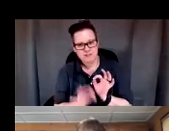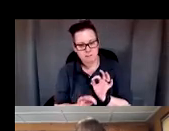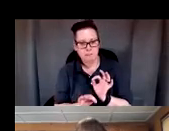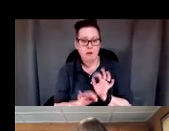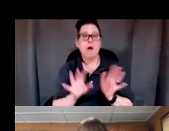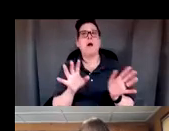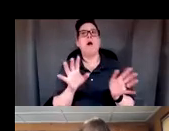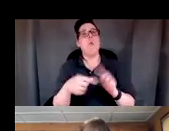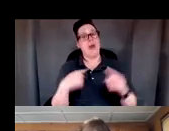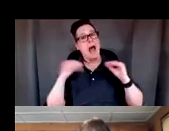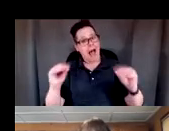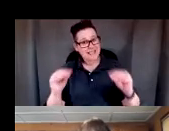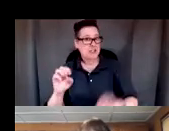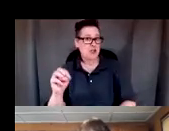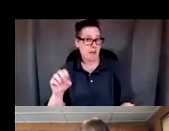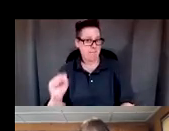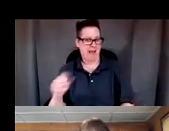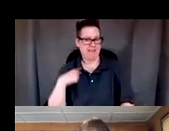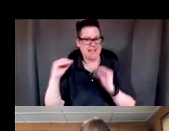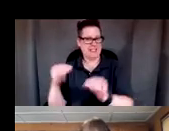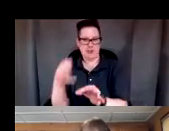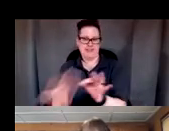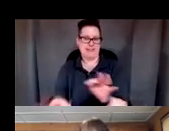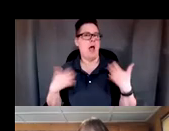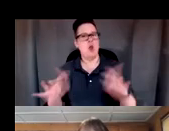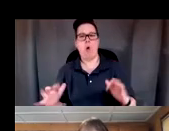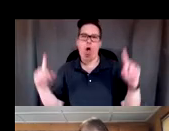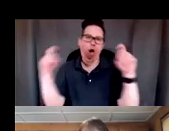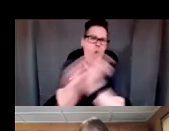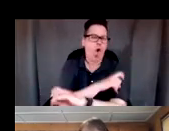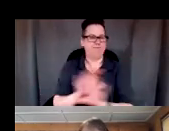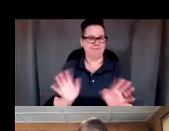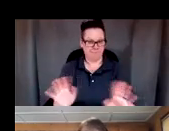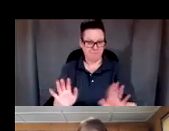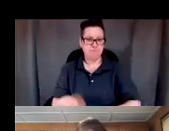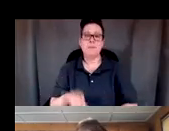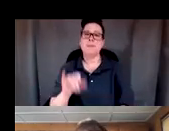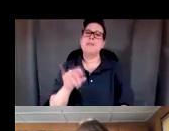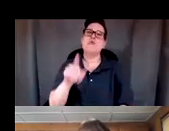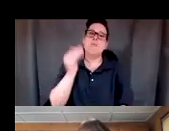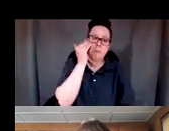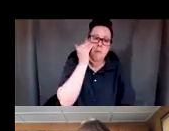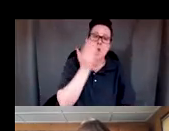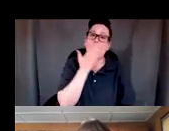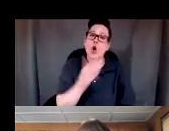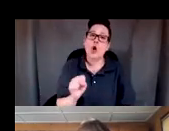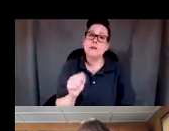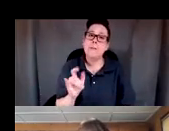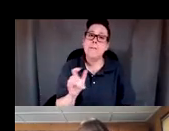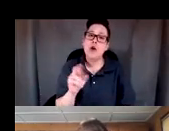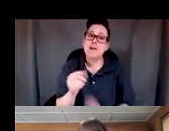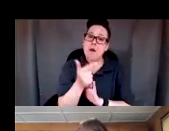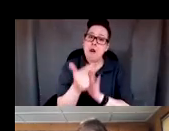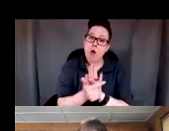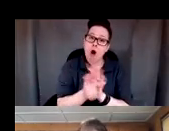very simple when I teach them to the EMS providers. I don't want them having to delve too deeply. If you're familiar with the Good Samaritan Law that works